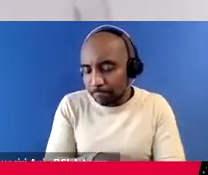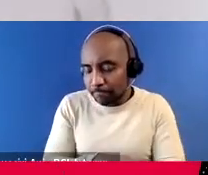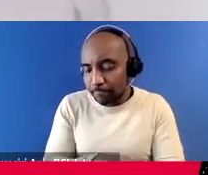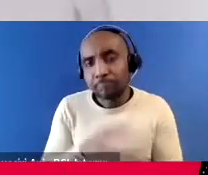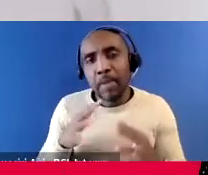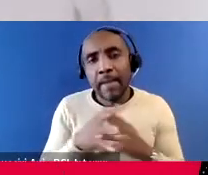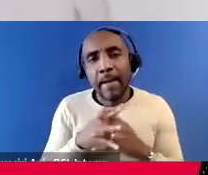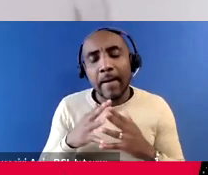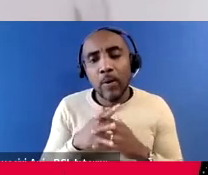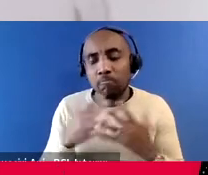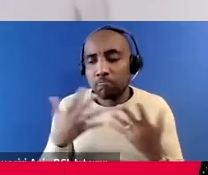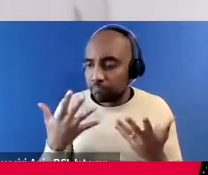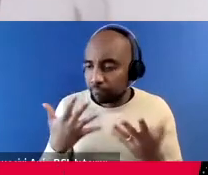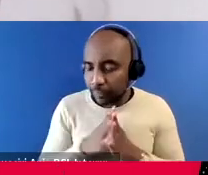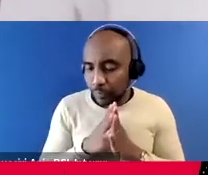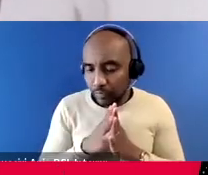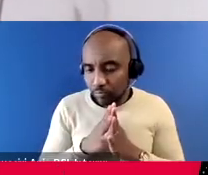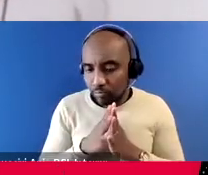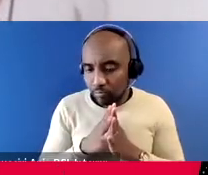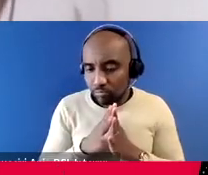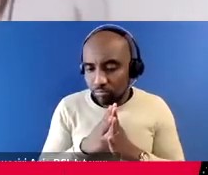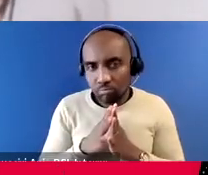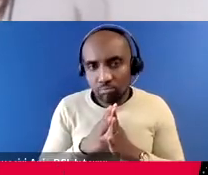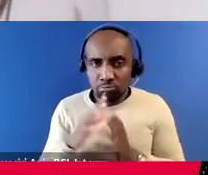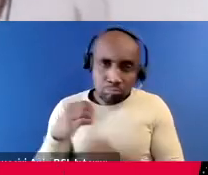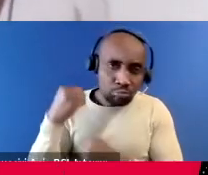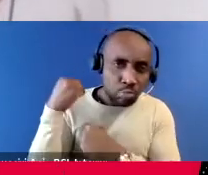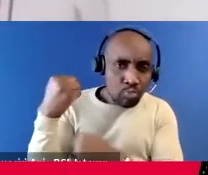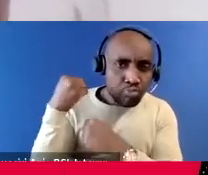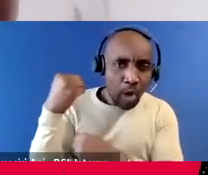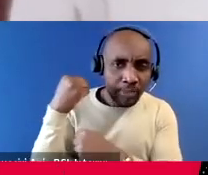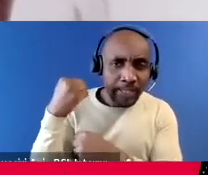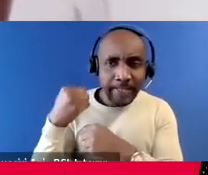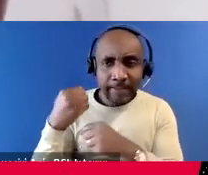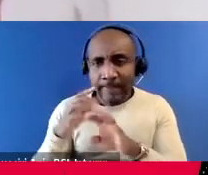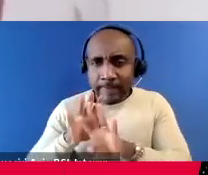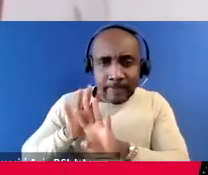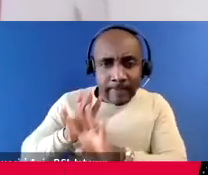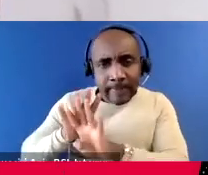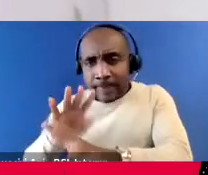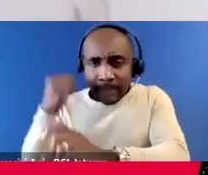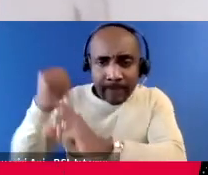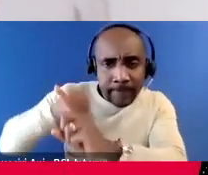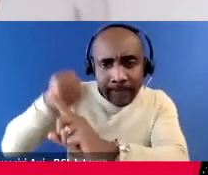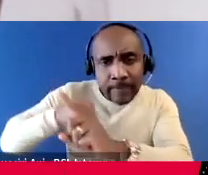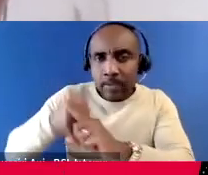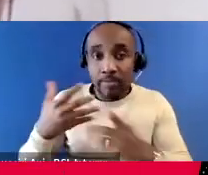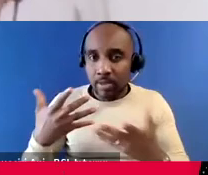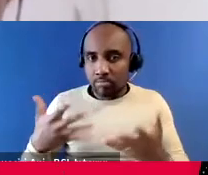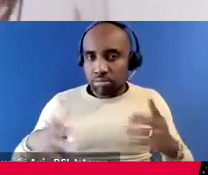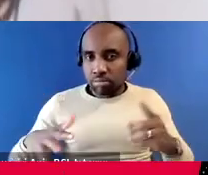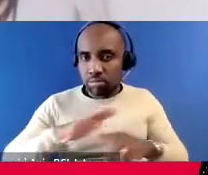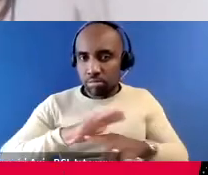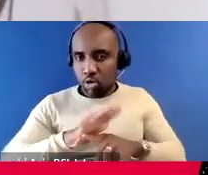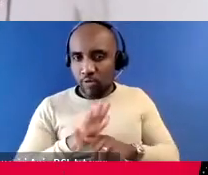union. I think the more we can get people through their workplace being